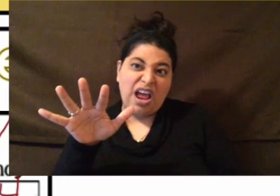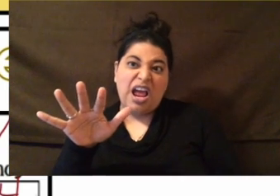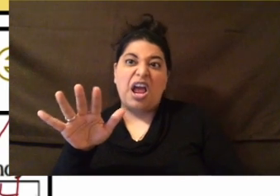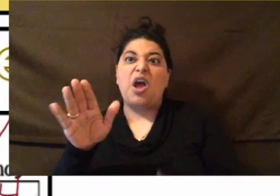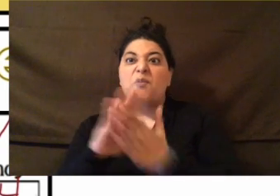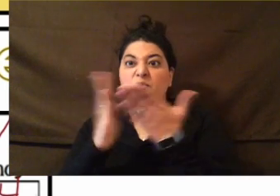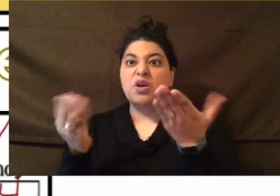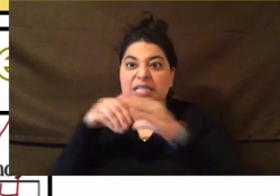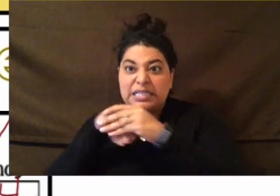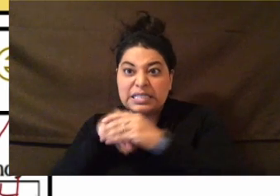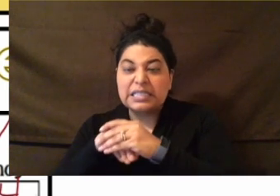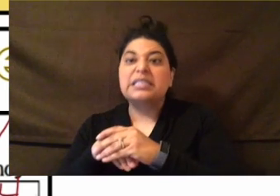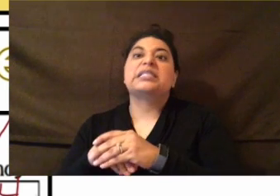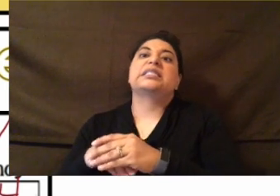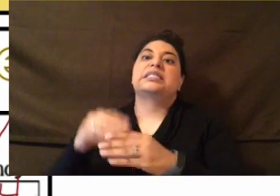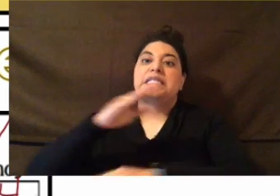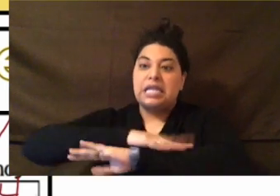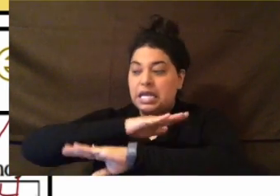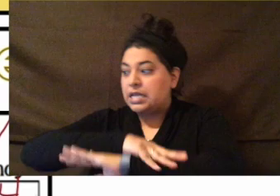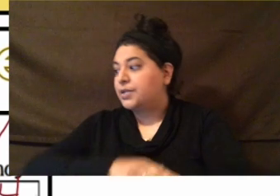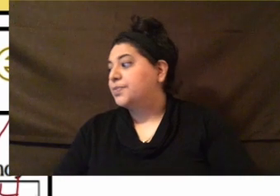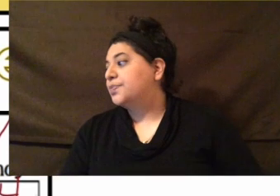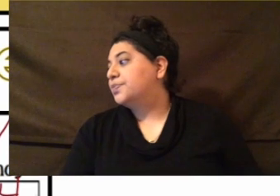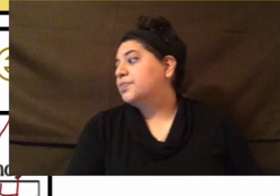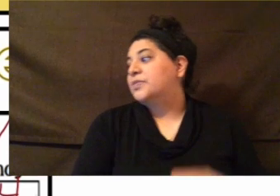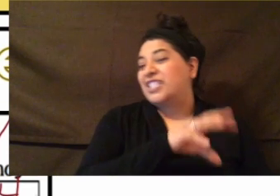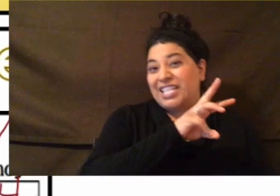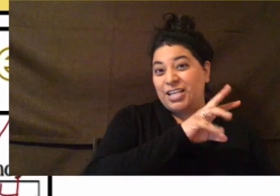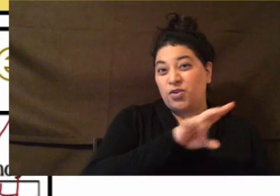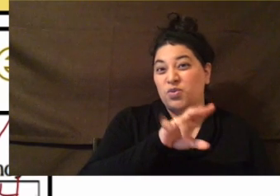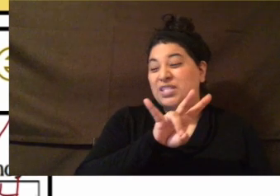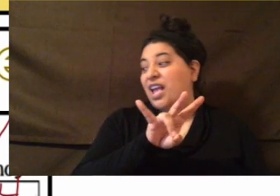books were in 3 students' desks.